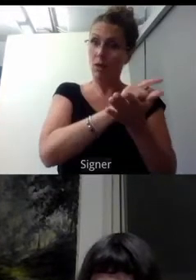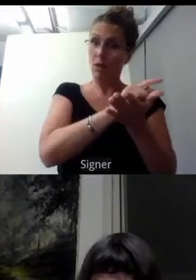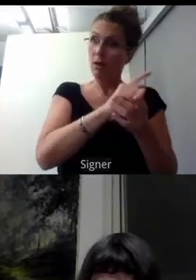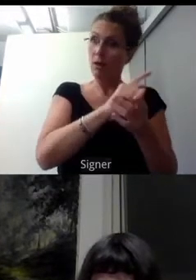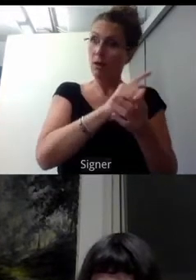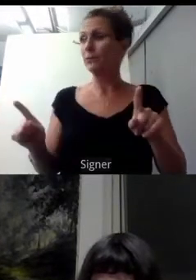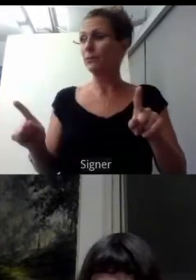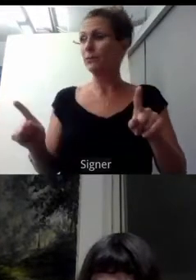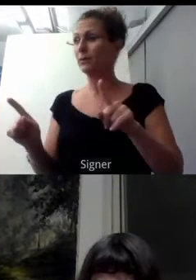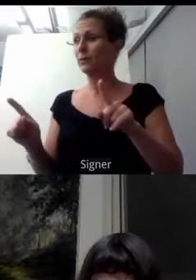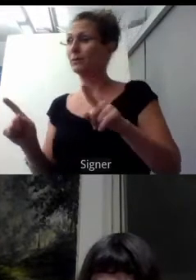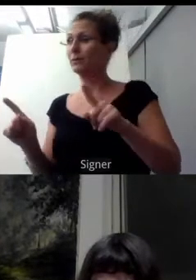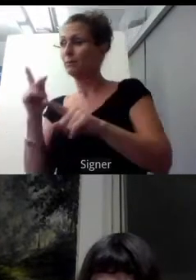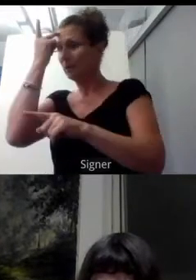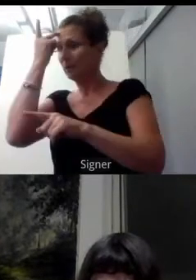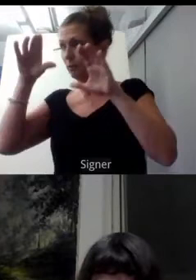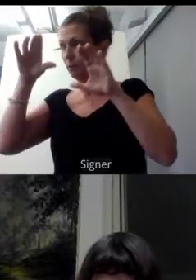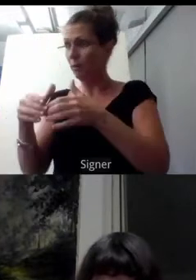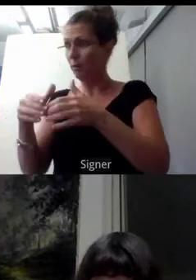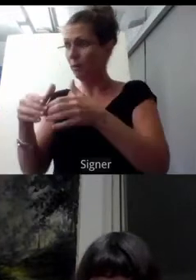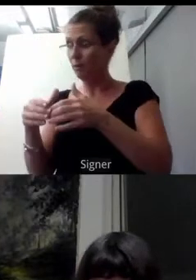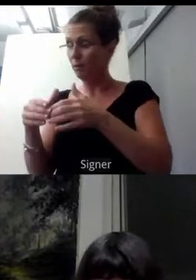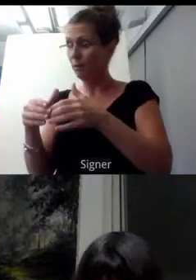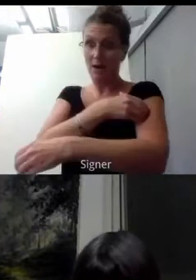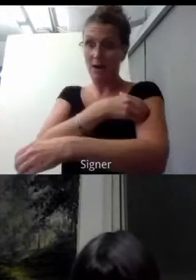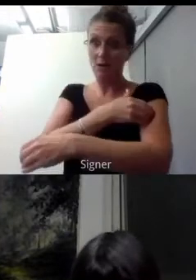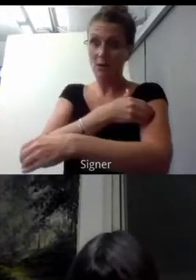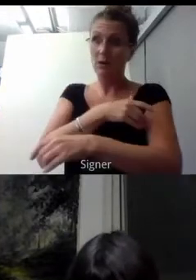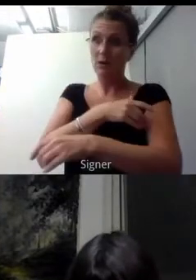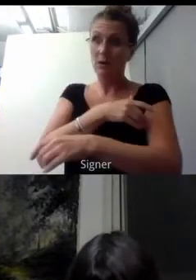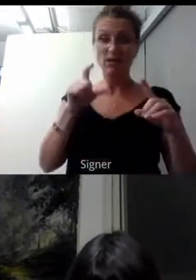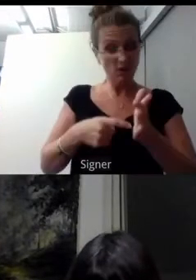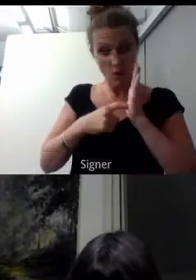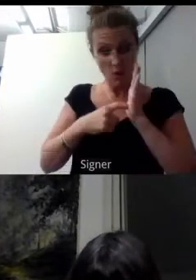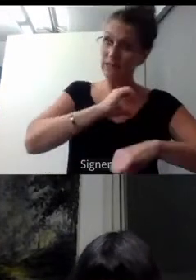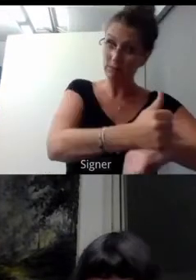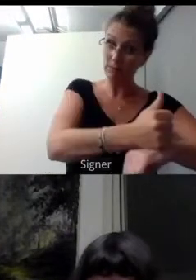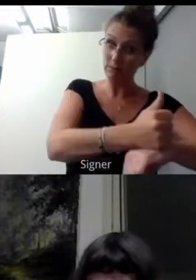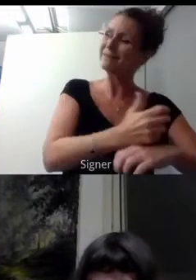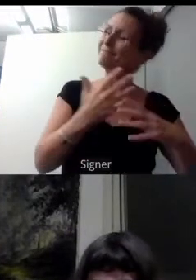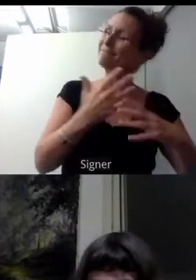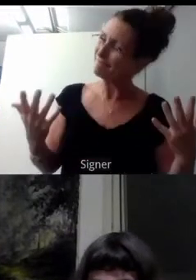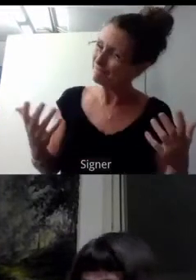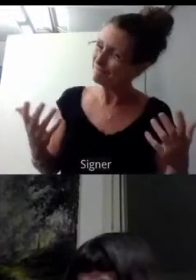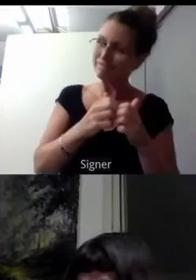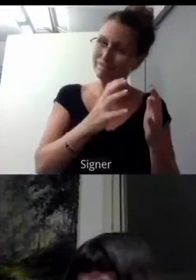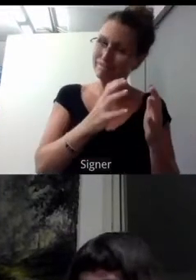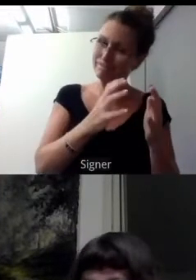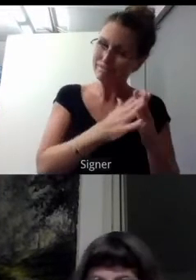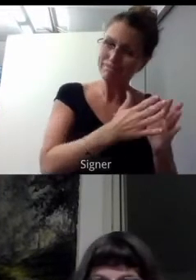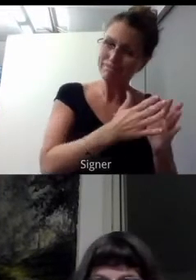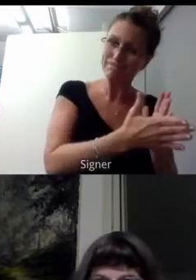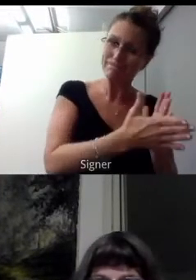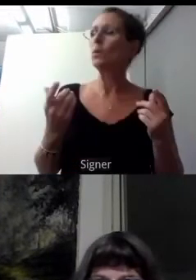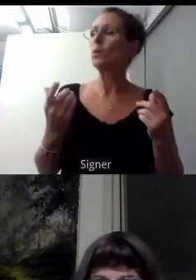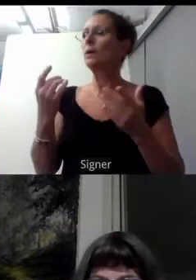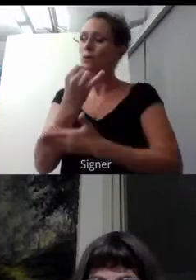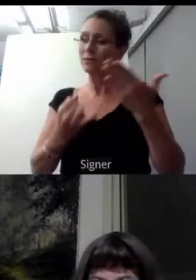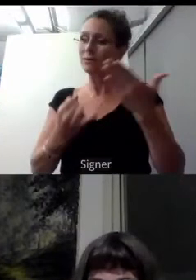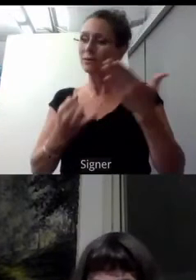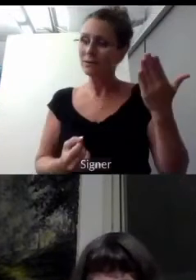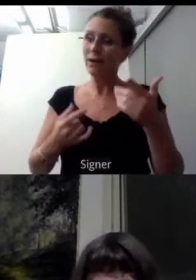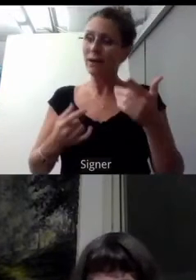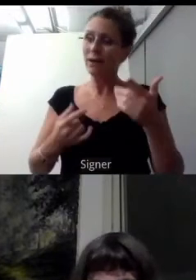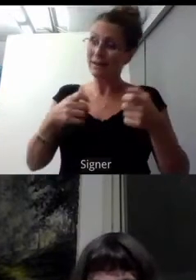who's charged with responsibility for implementing it. So designing features to make the law endure well past